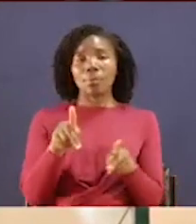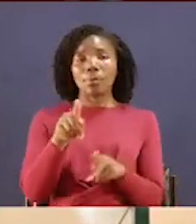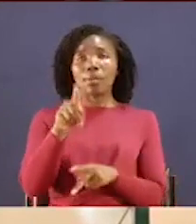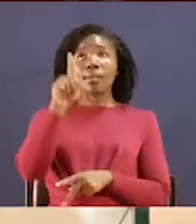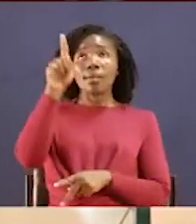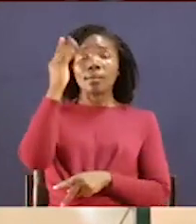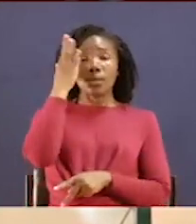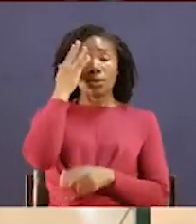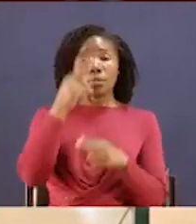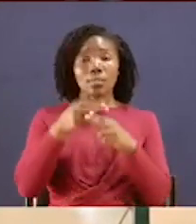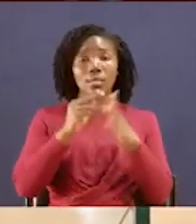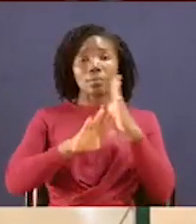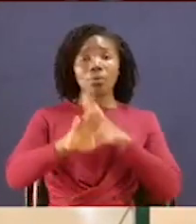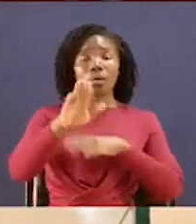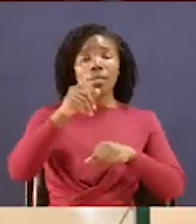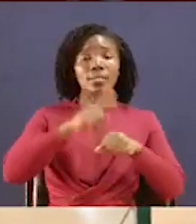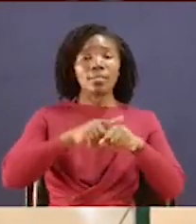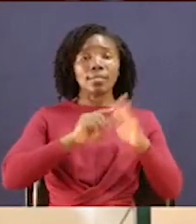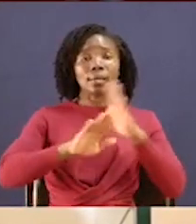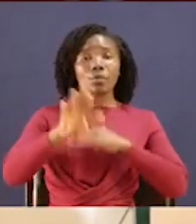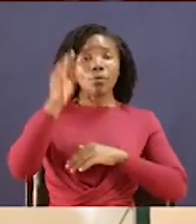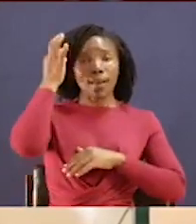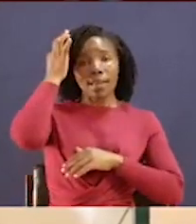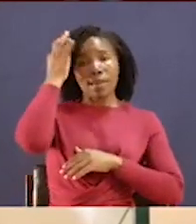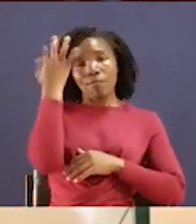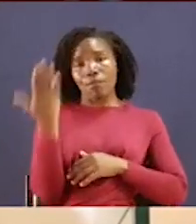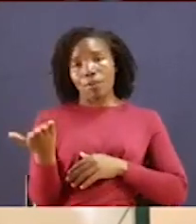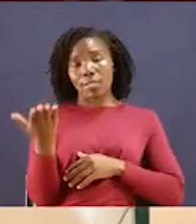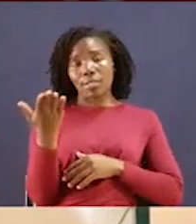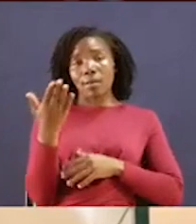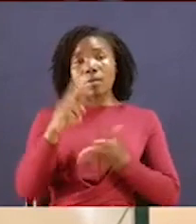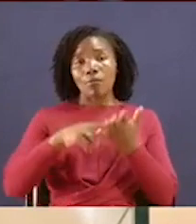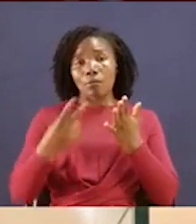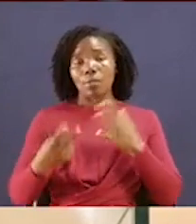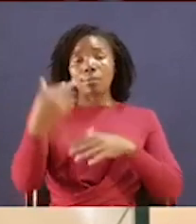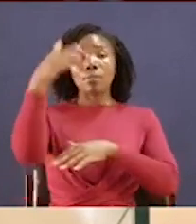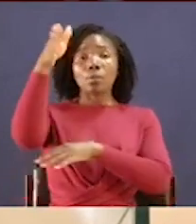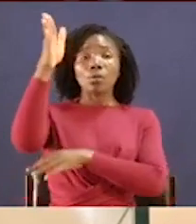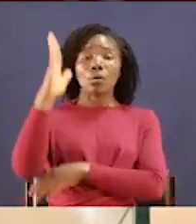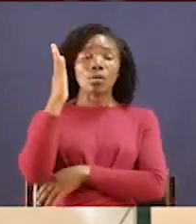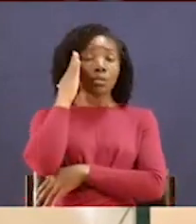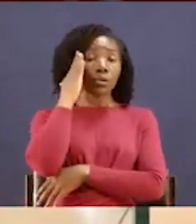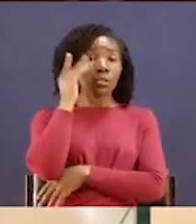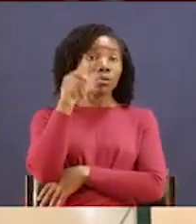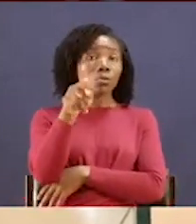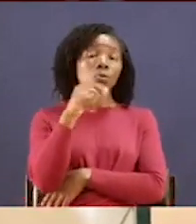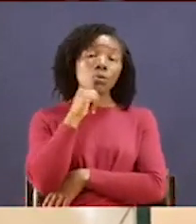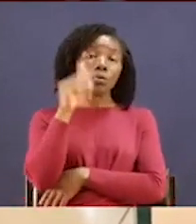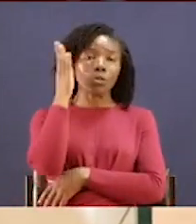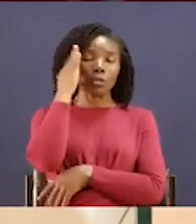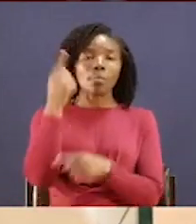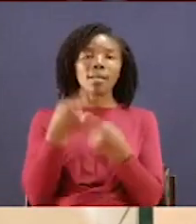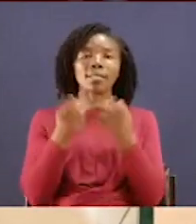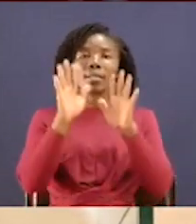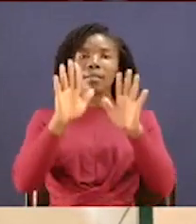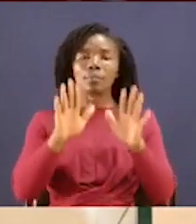last Sunday that even when your hair falls, God knows it has fallen. You are not aware. God is aware. The premium thing on